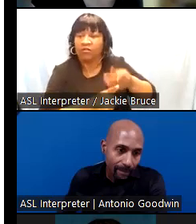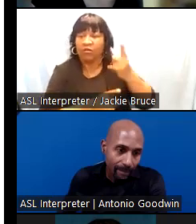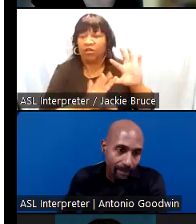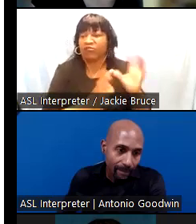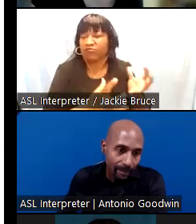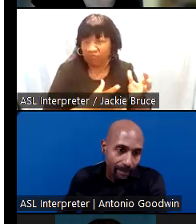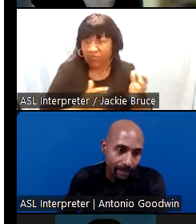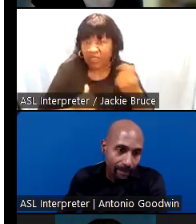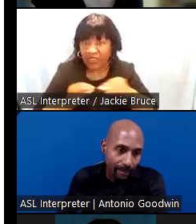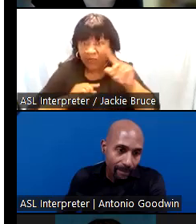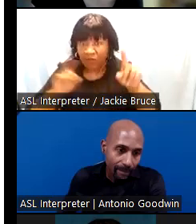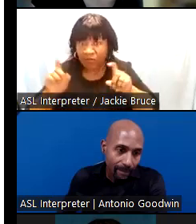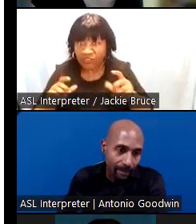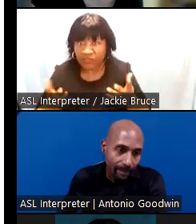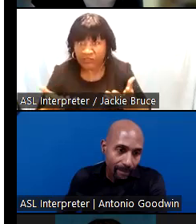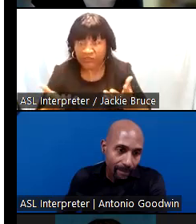Questions about that?